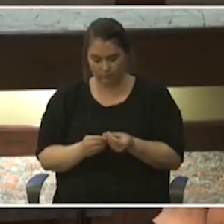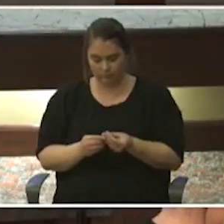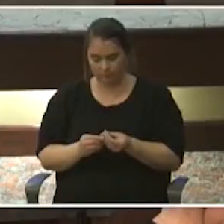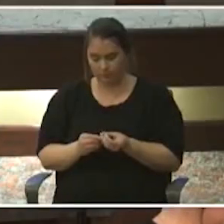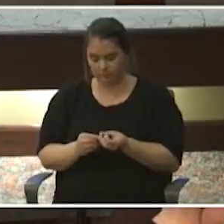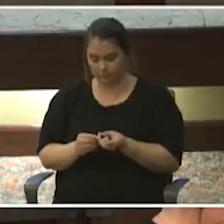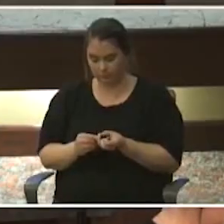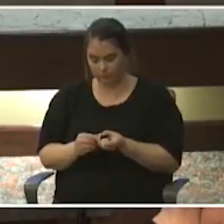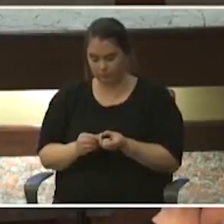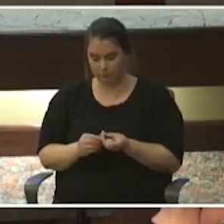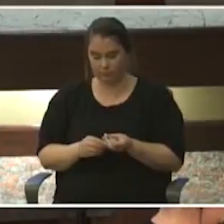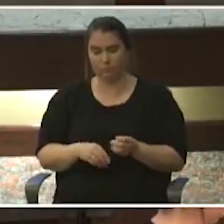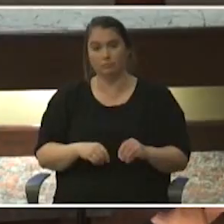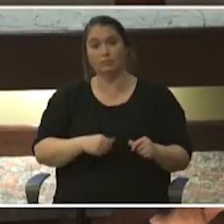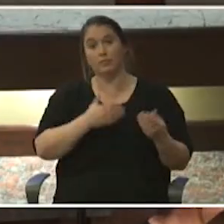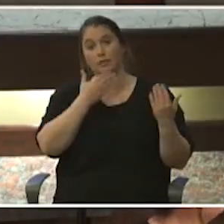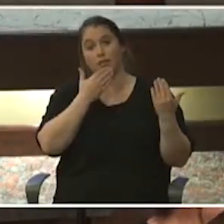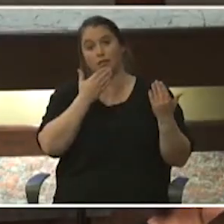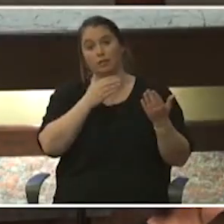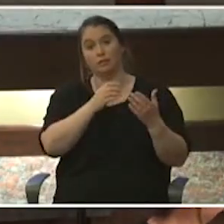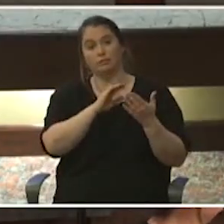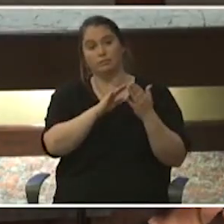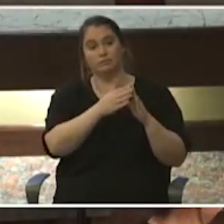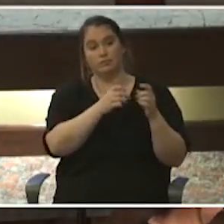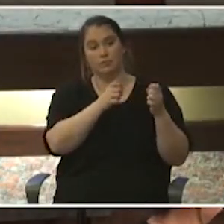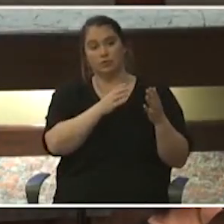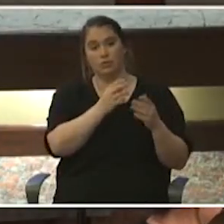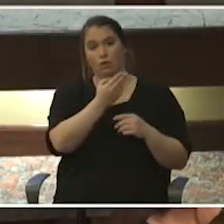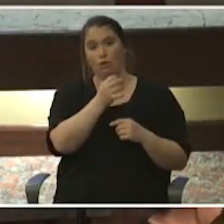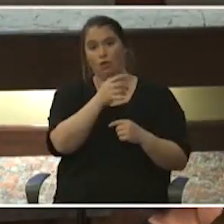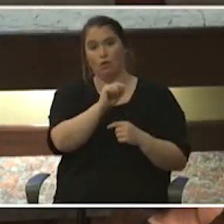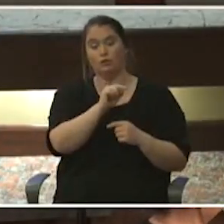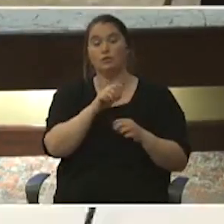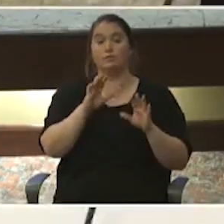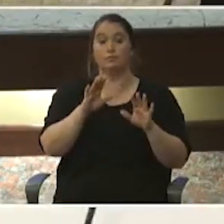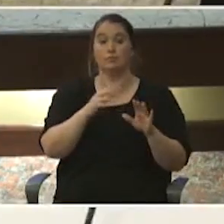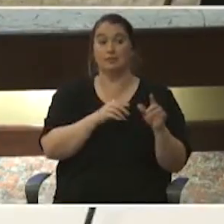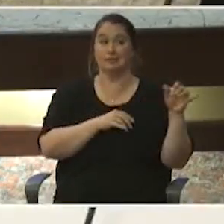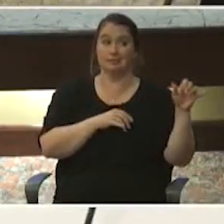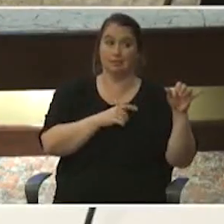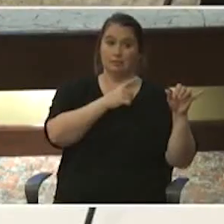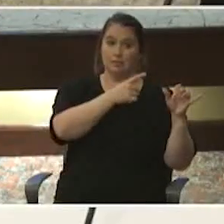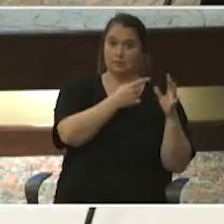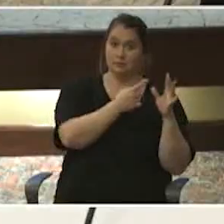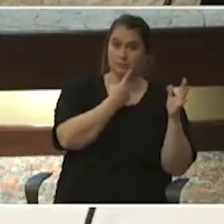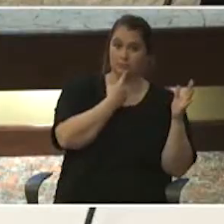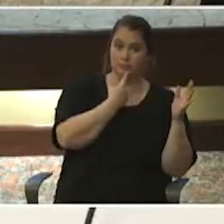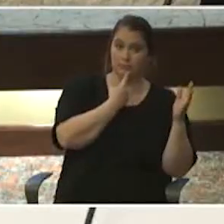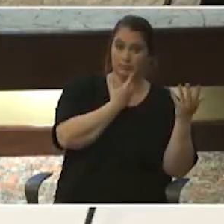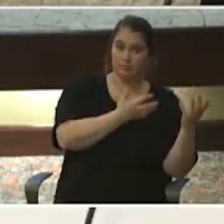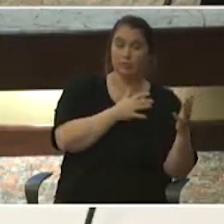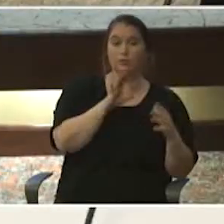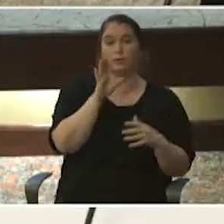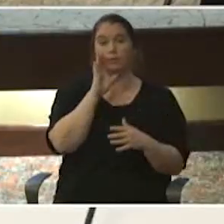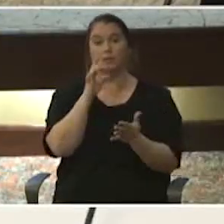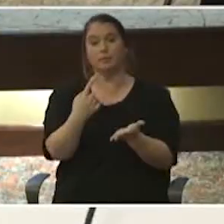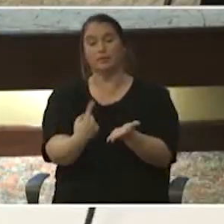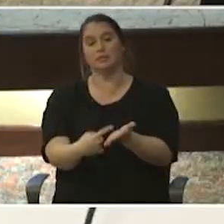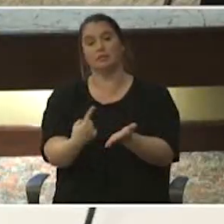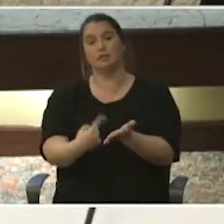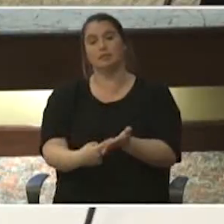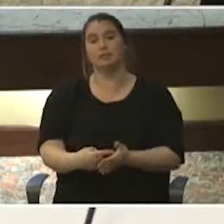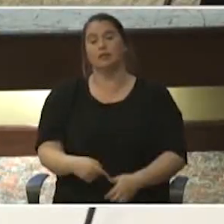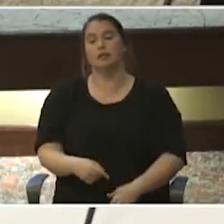Holt. Good afternoon, Mayor and Council. As ACM Holt mentioned, we will be discussing